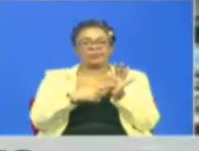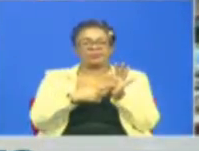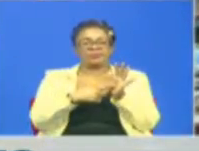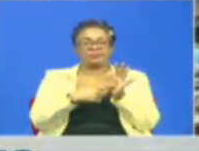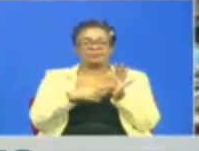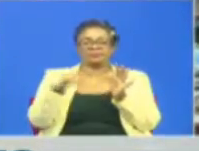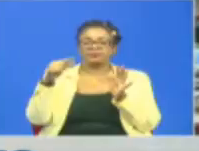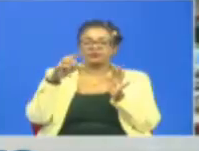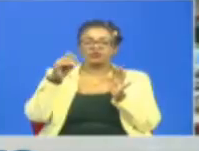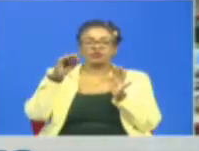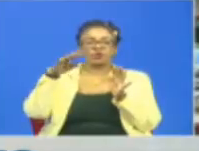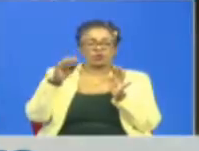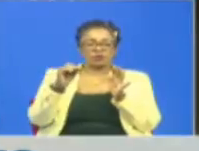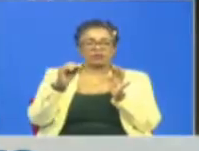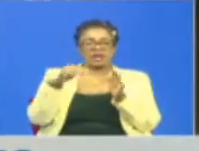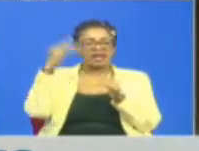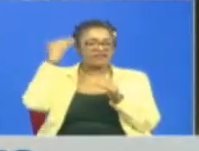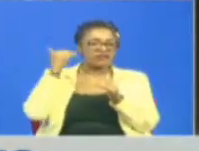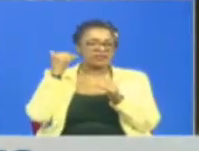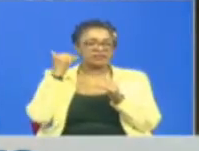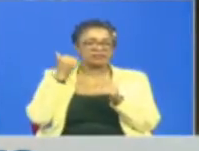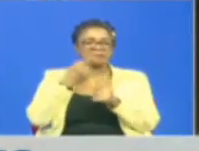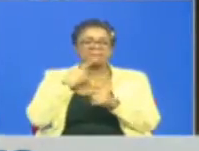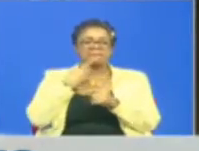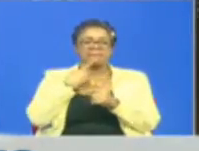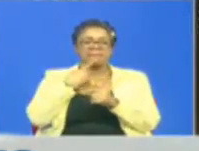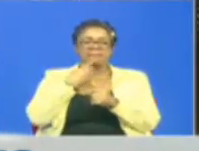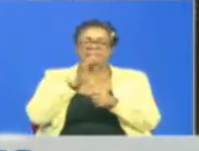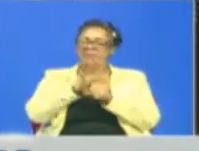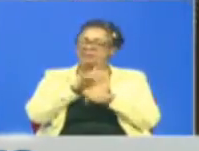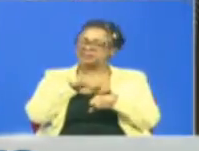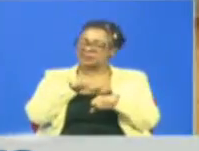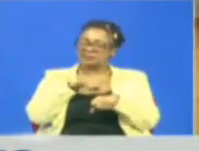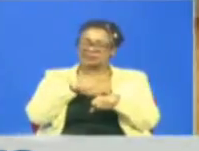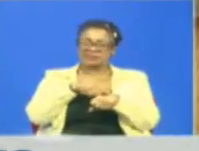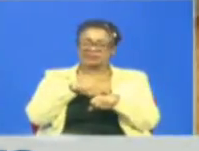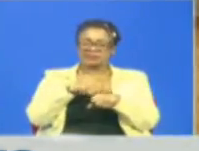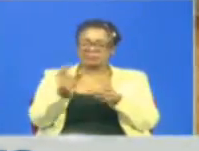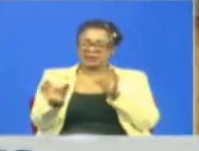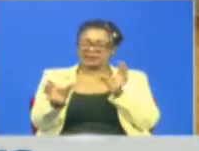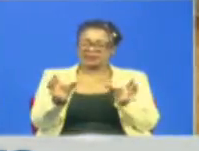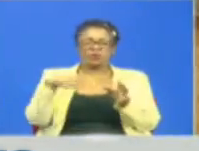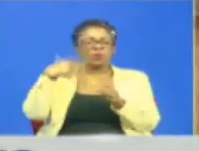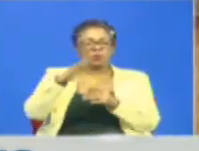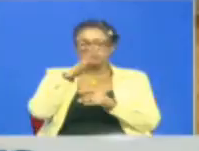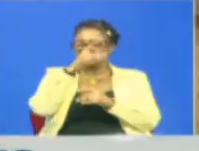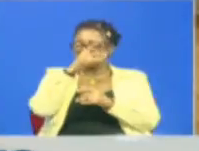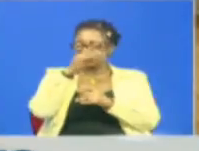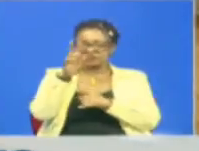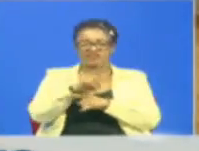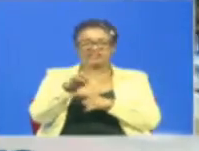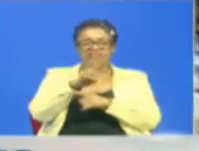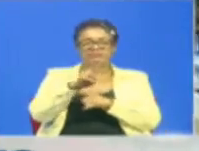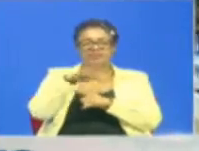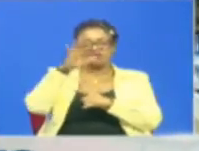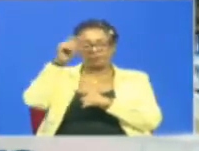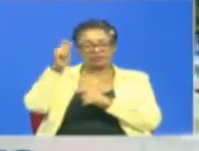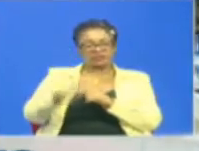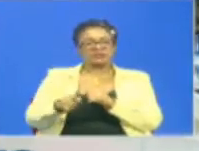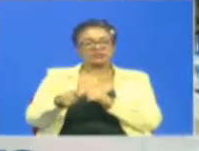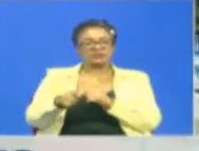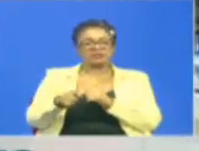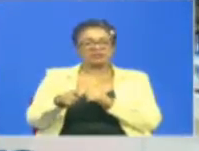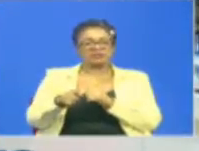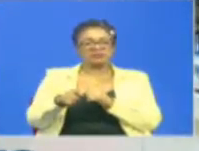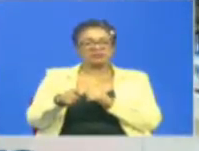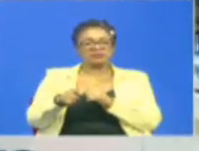George Kithi, an advocate of the High Court, says oftentimes parties collude to cheat victims out of justice. It's always a push and